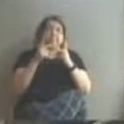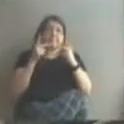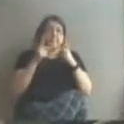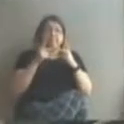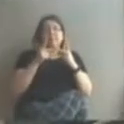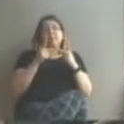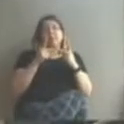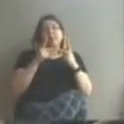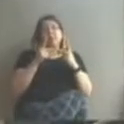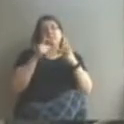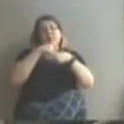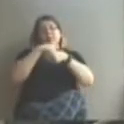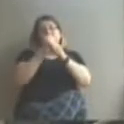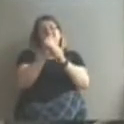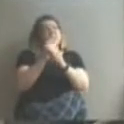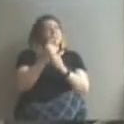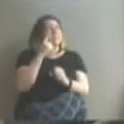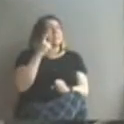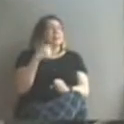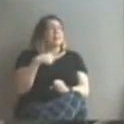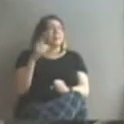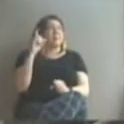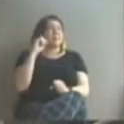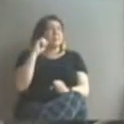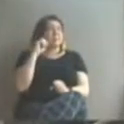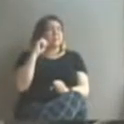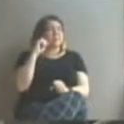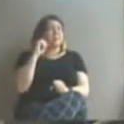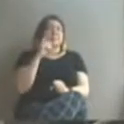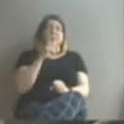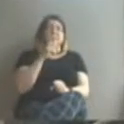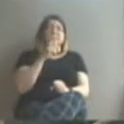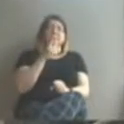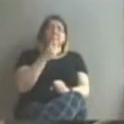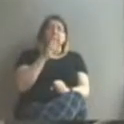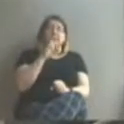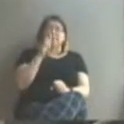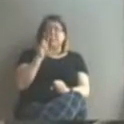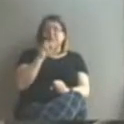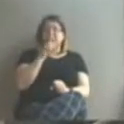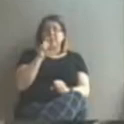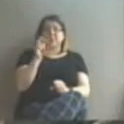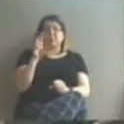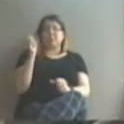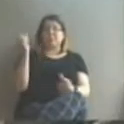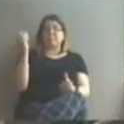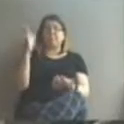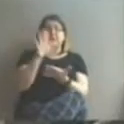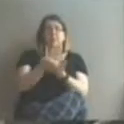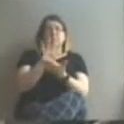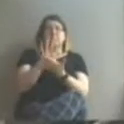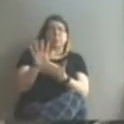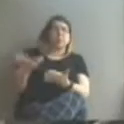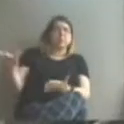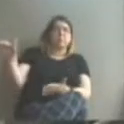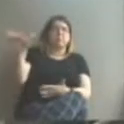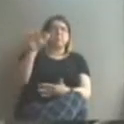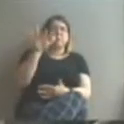positions that are being created, because I'm hearing, like Dr. Razor, a lot of schools across the